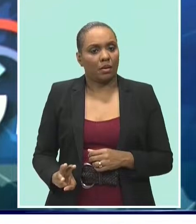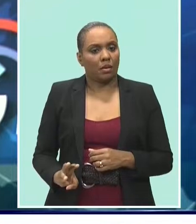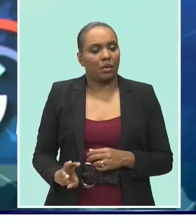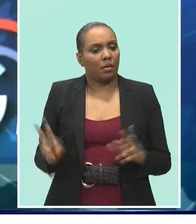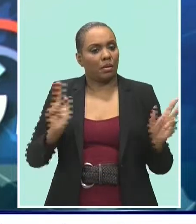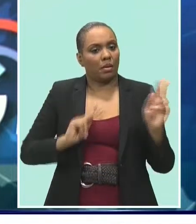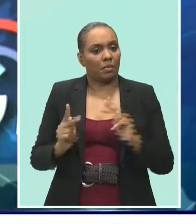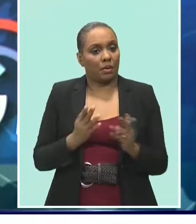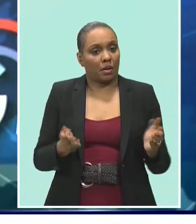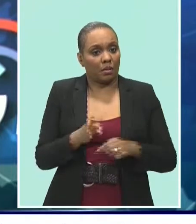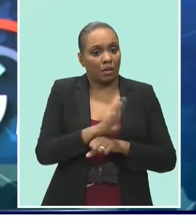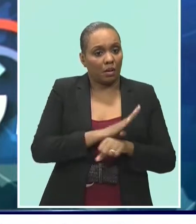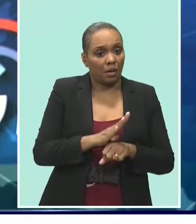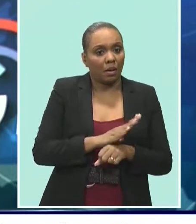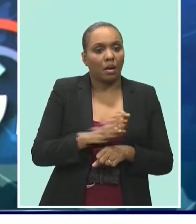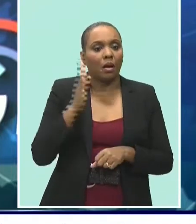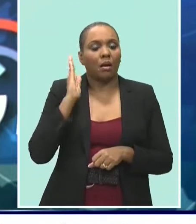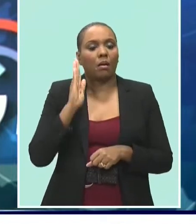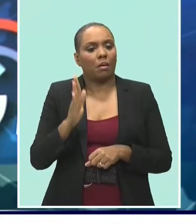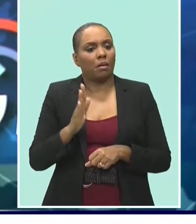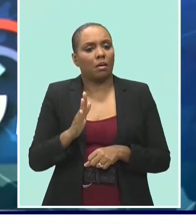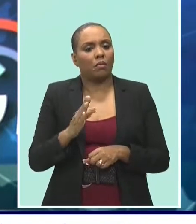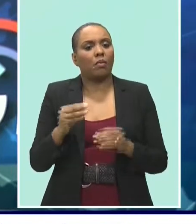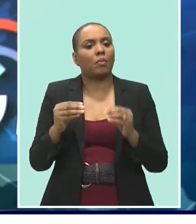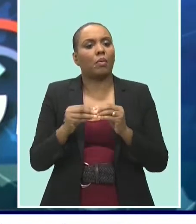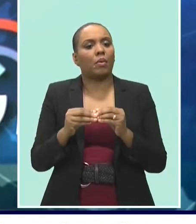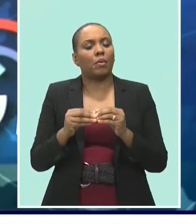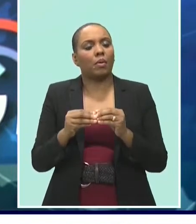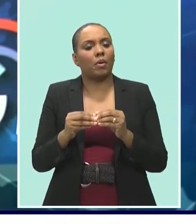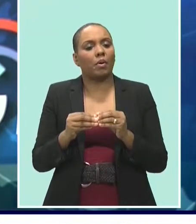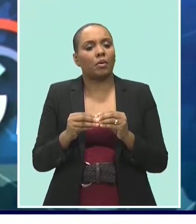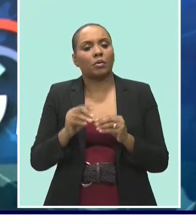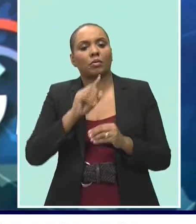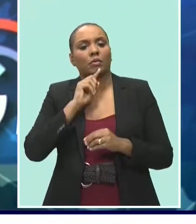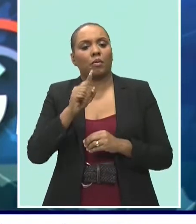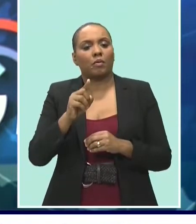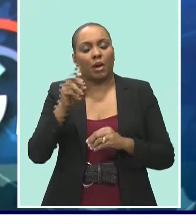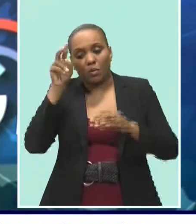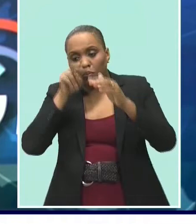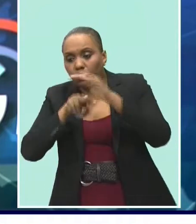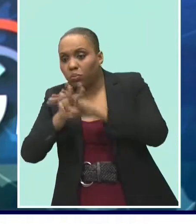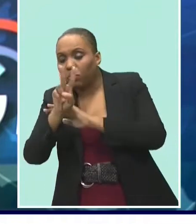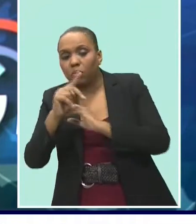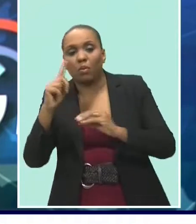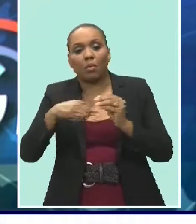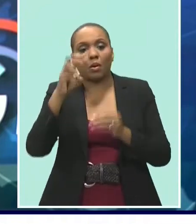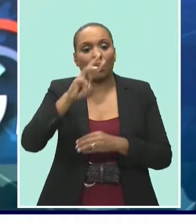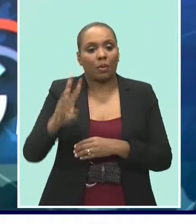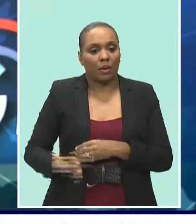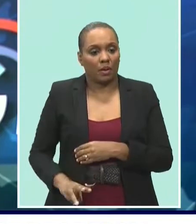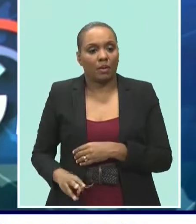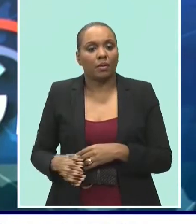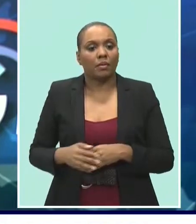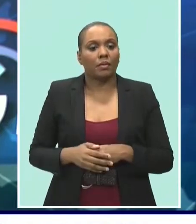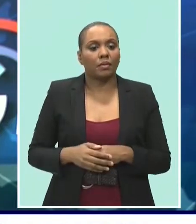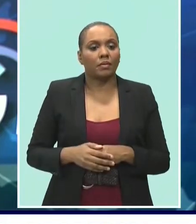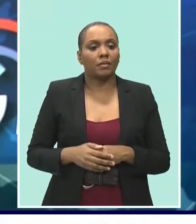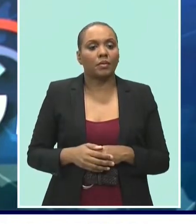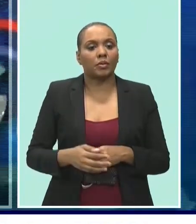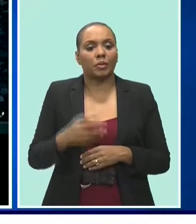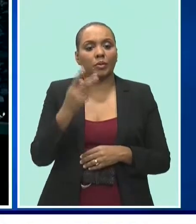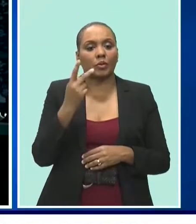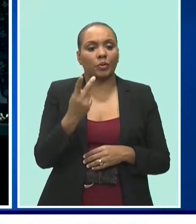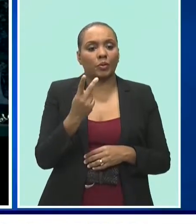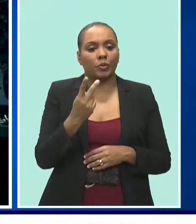will now be able to produce more accurate forecasts and gather additional information on climate change. It comes as